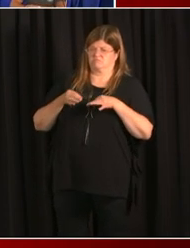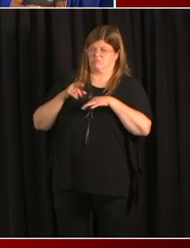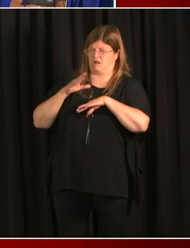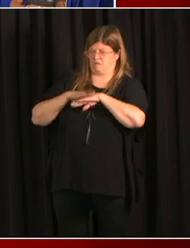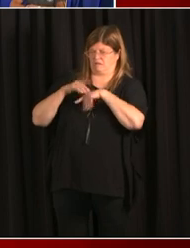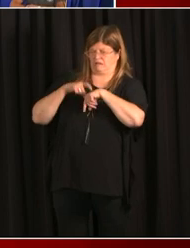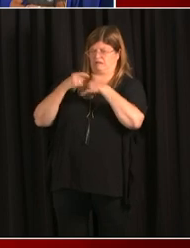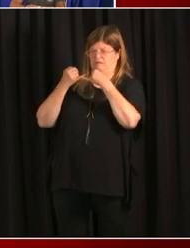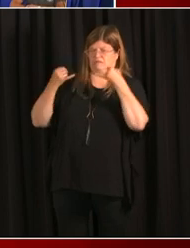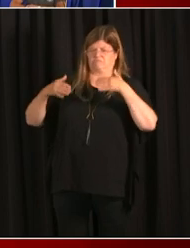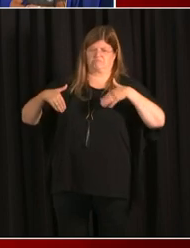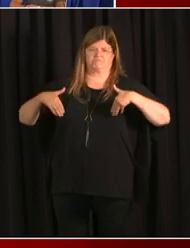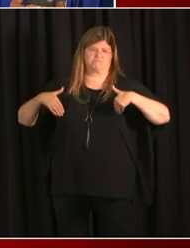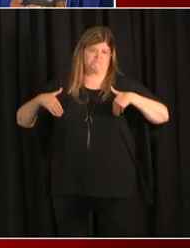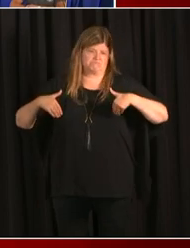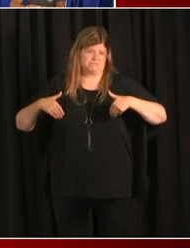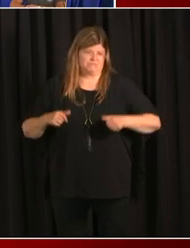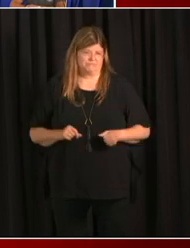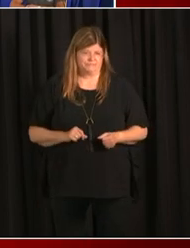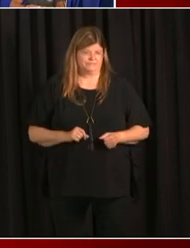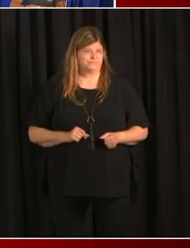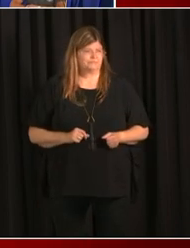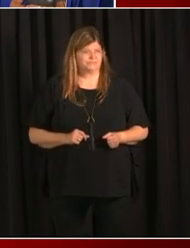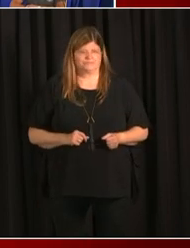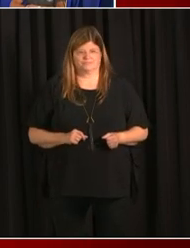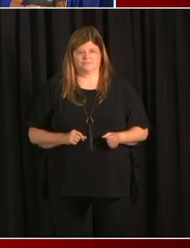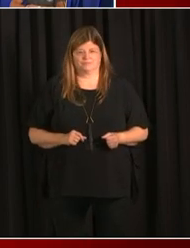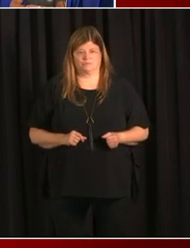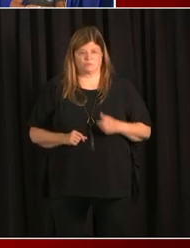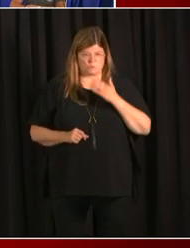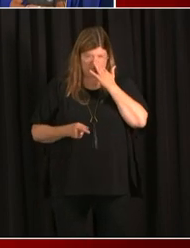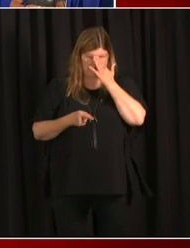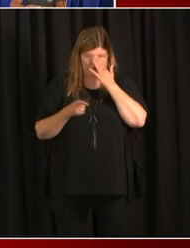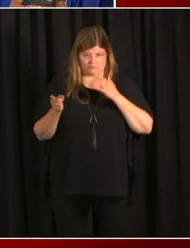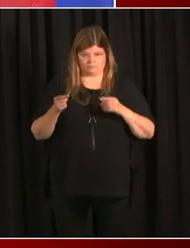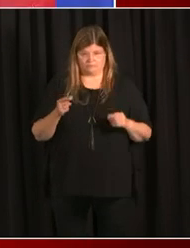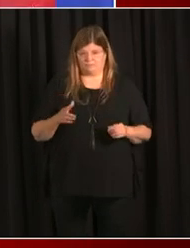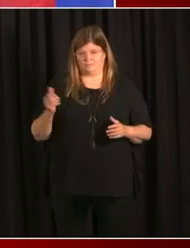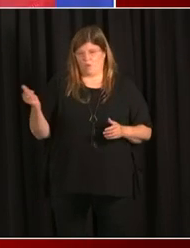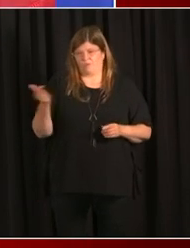timeline yet, but we're led by very capable people, and